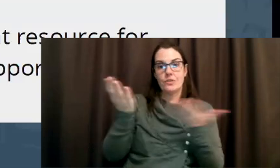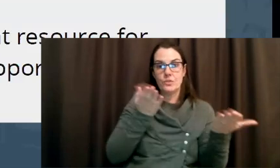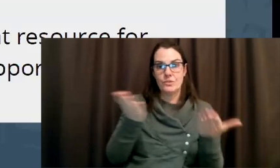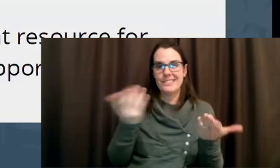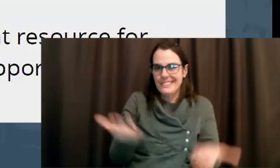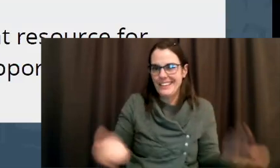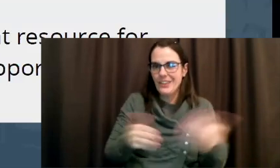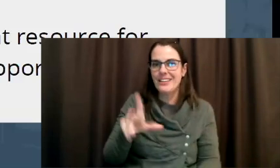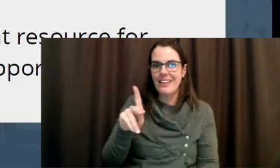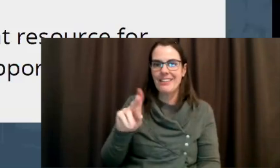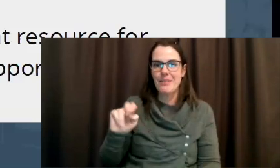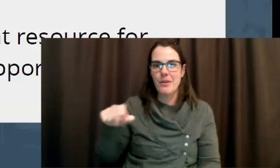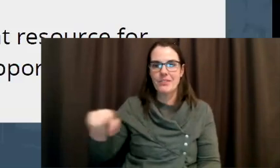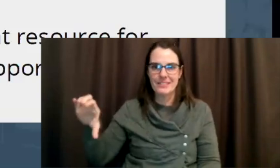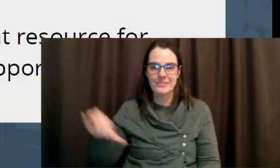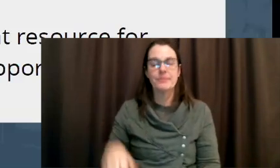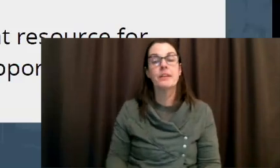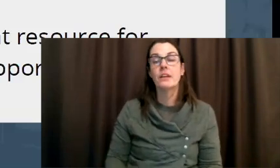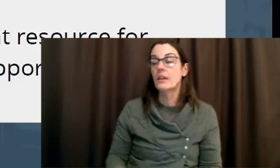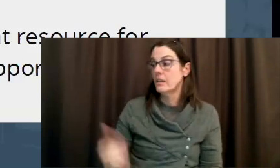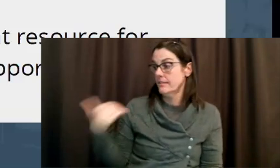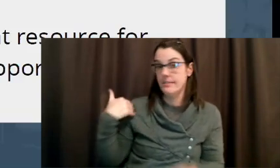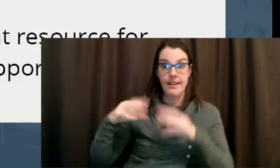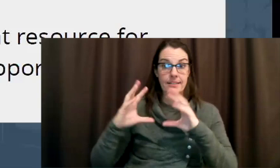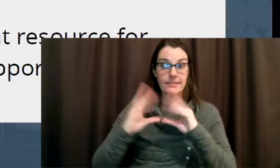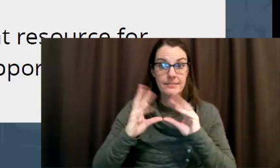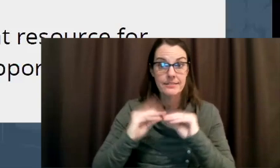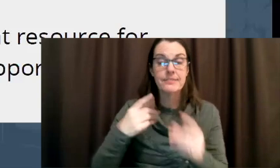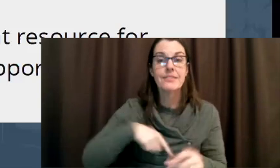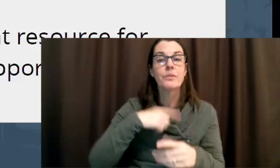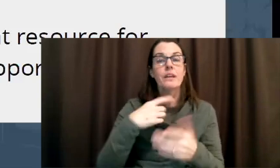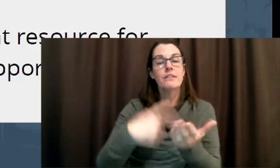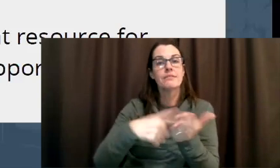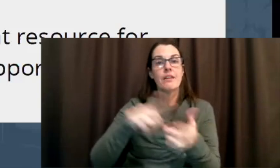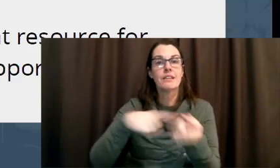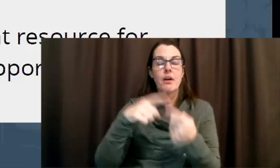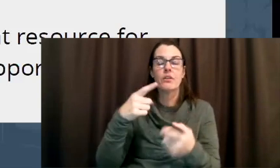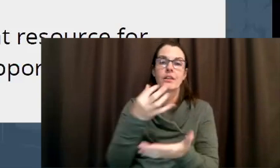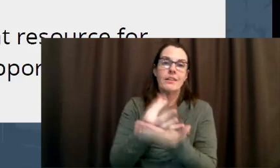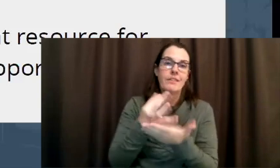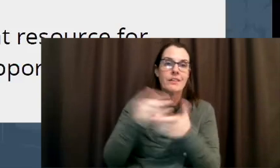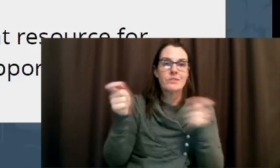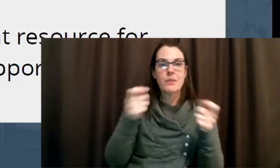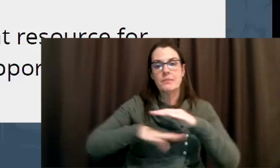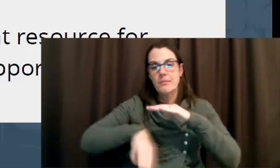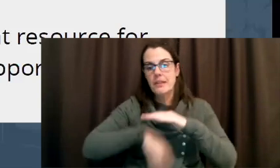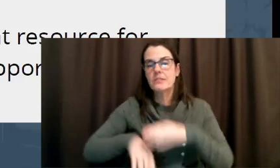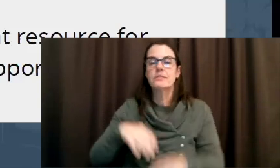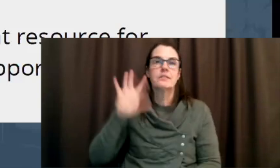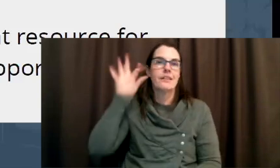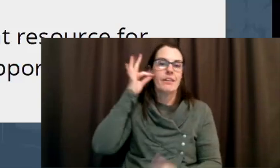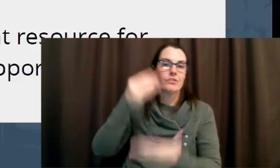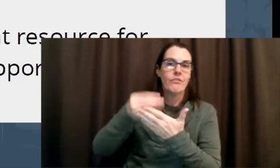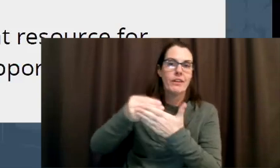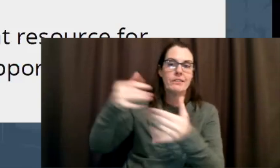if you remember from last time, we covered kind of the financial management basics, federal funding basics. And so we're just going to give a